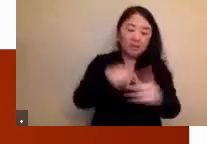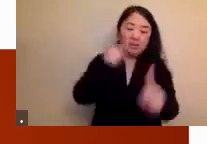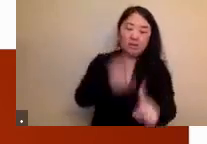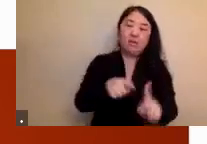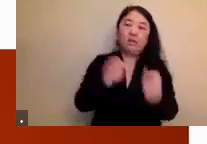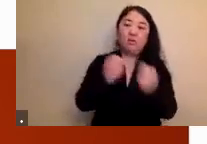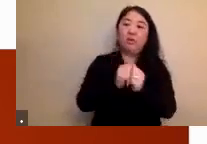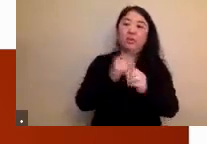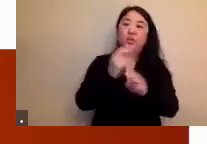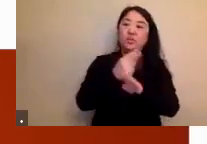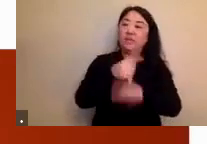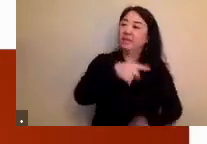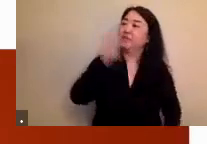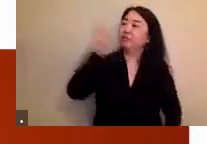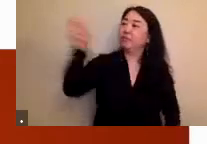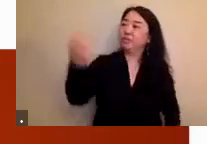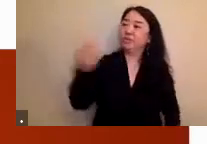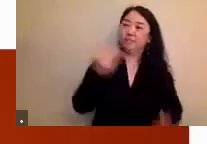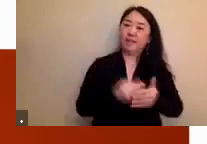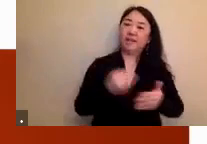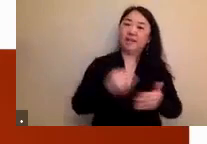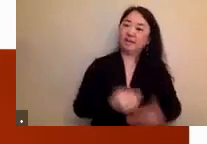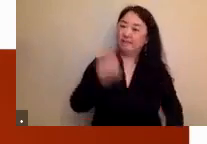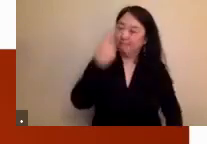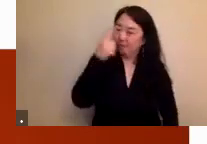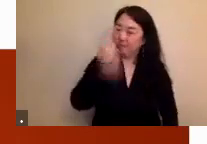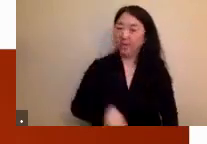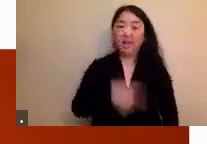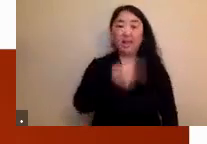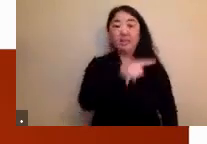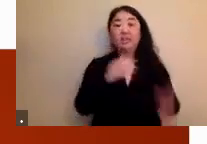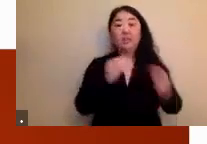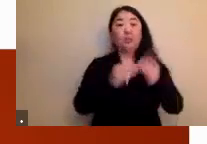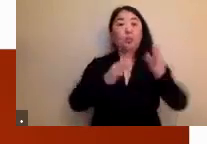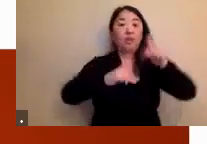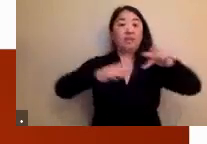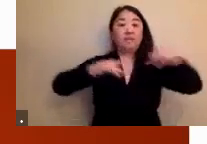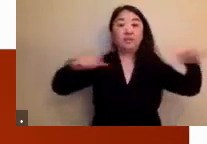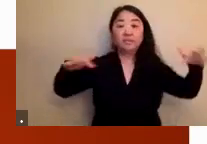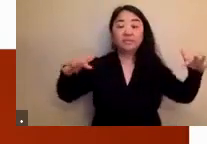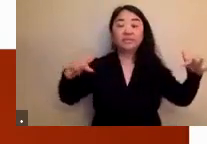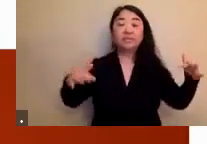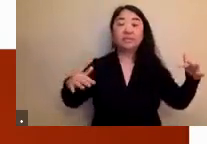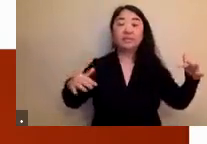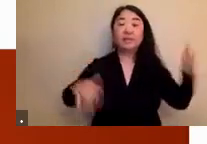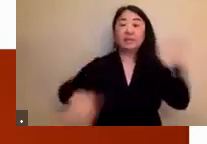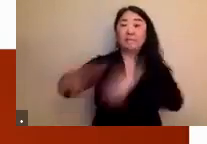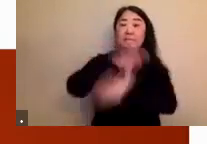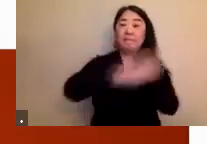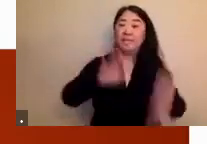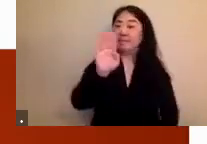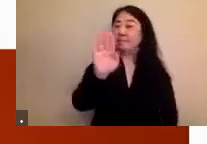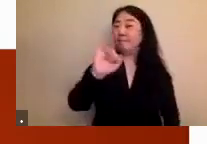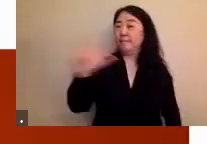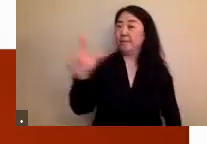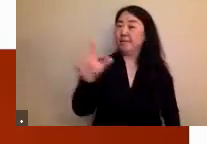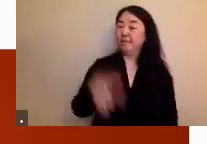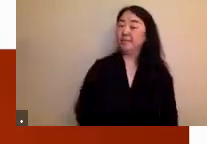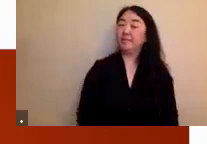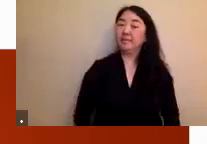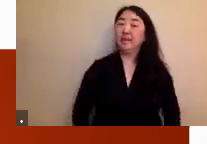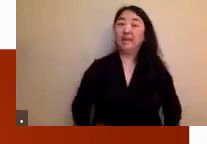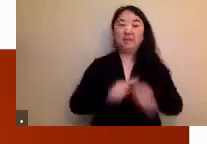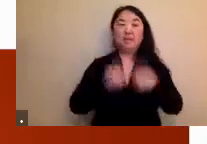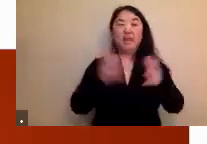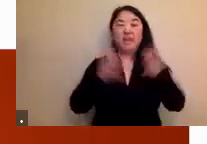this transportation money for. So this is more of a diverse mixed bill, but there are a lot of